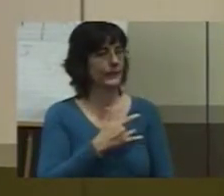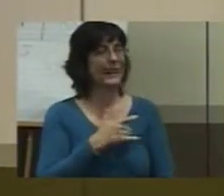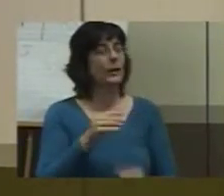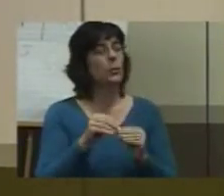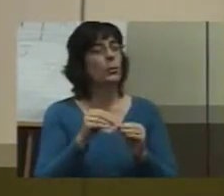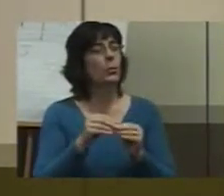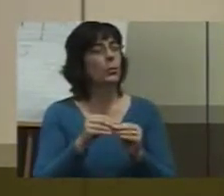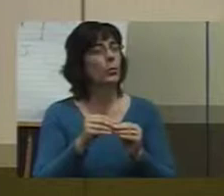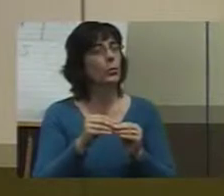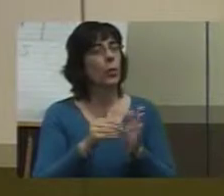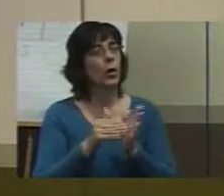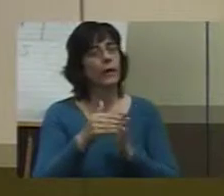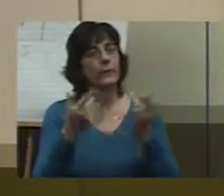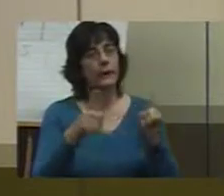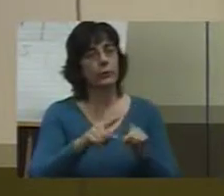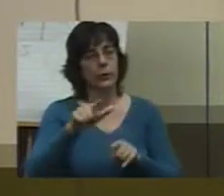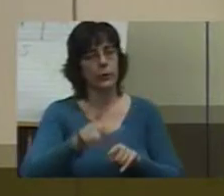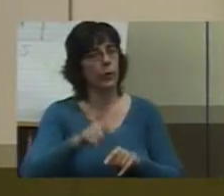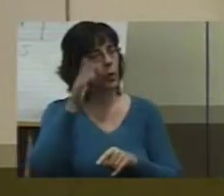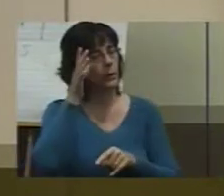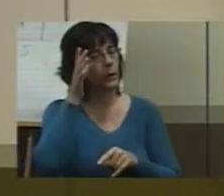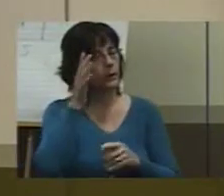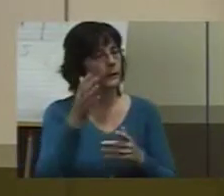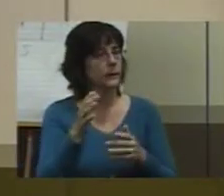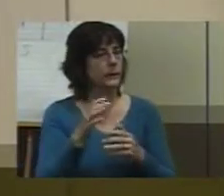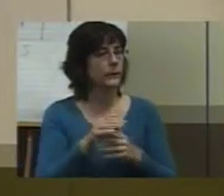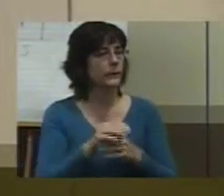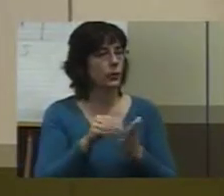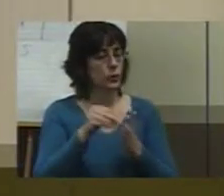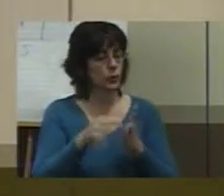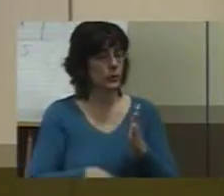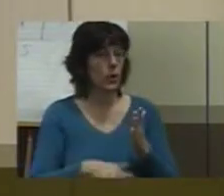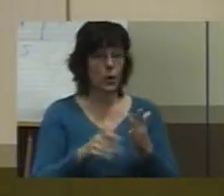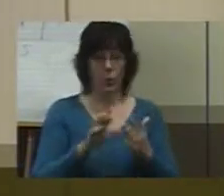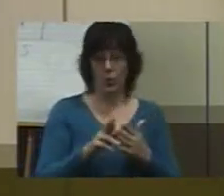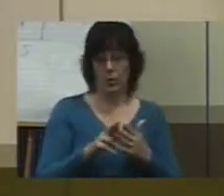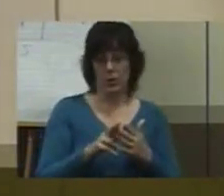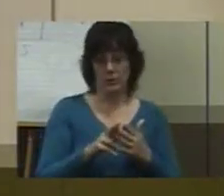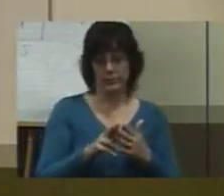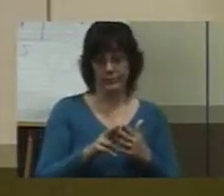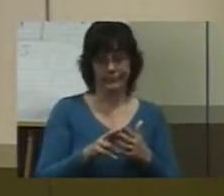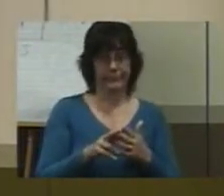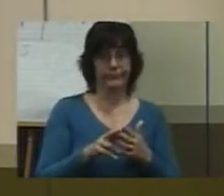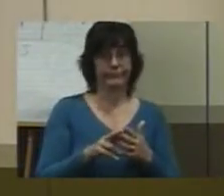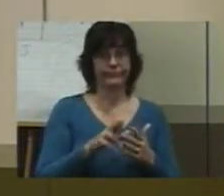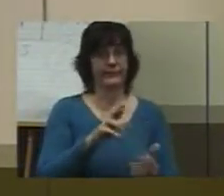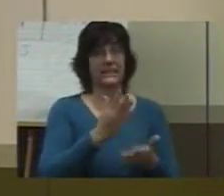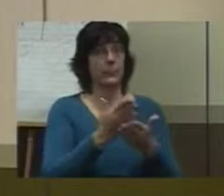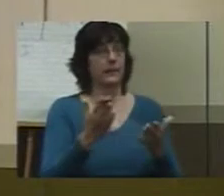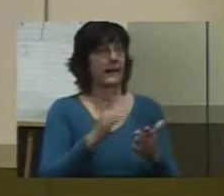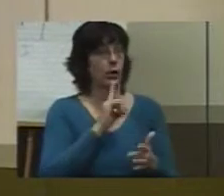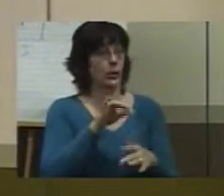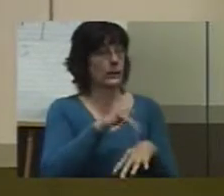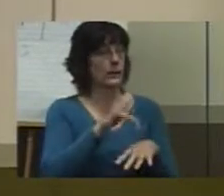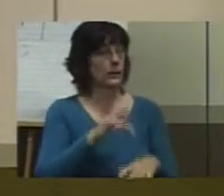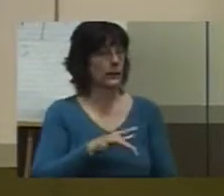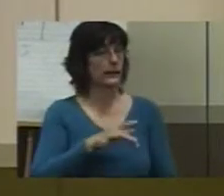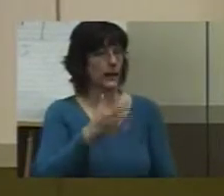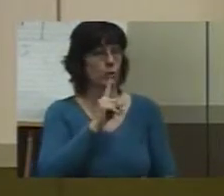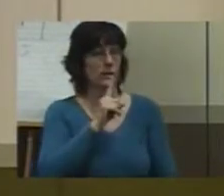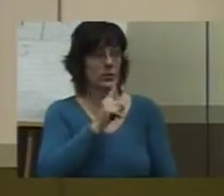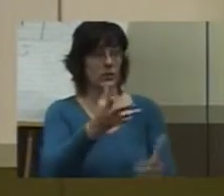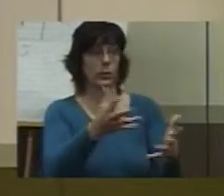low cognitive individuals. It could be a tangible thing. Maybe they really want that sticker, or they really want that